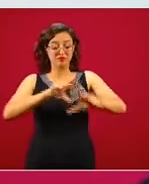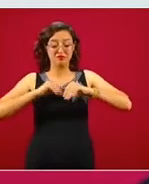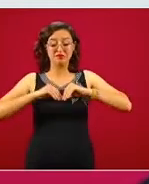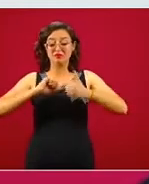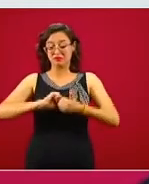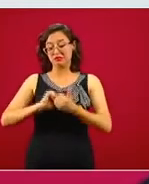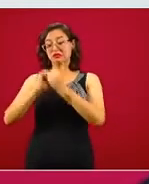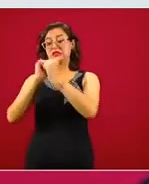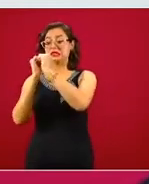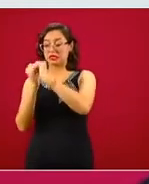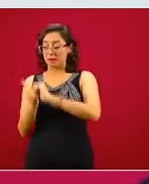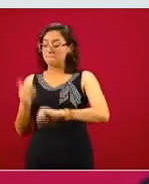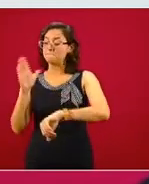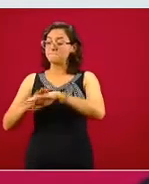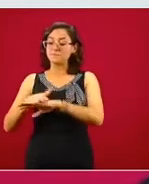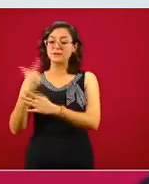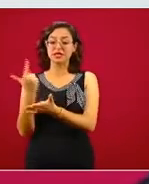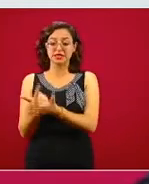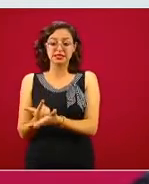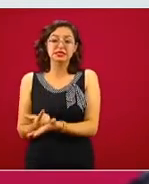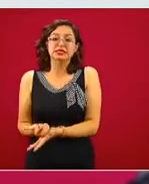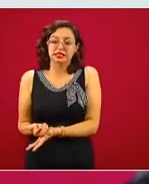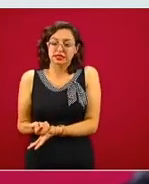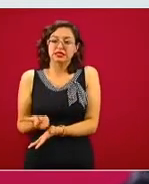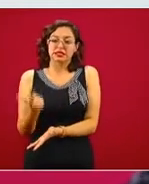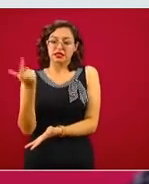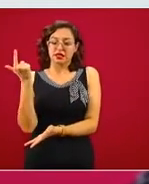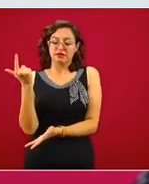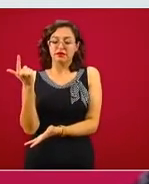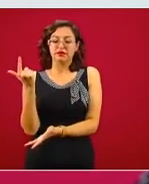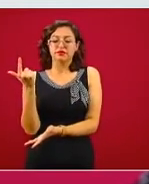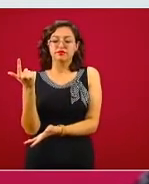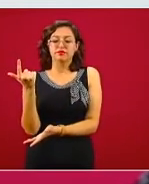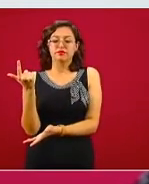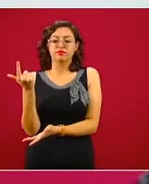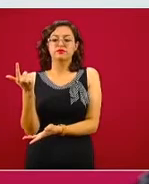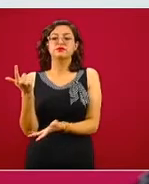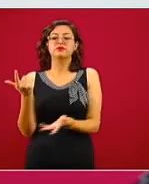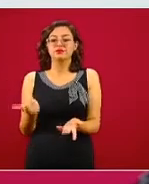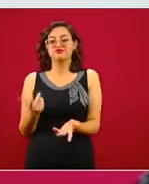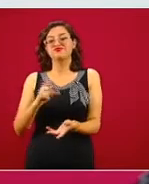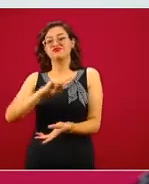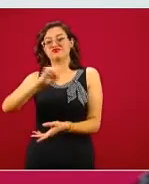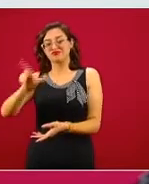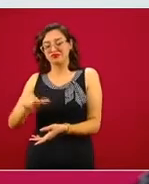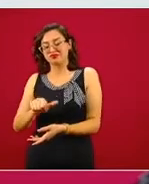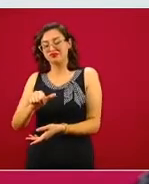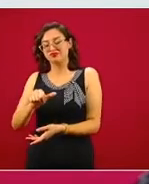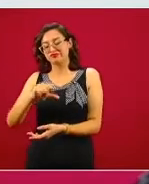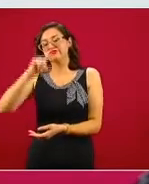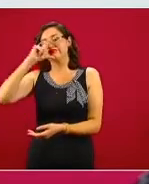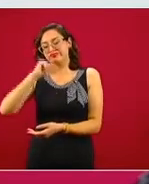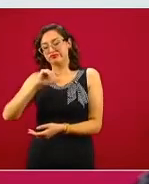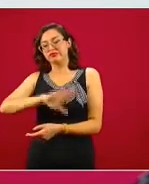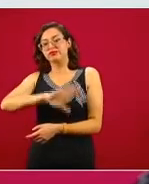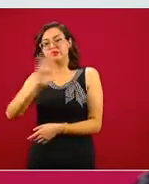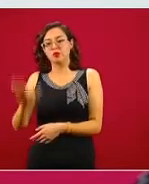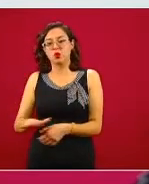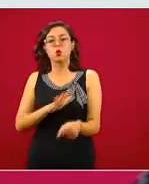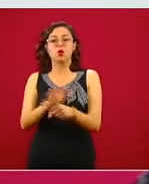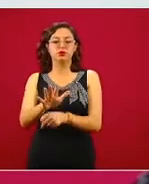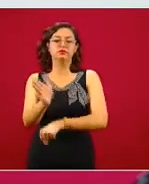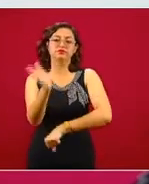pre-existing conditions that all of these patients had in common and that pose a greater